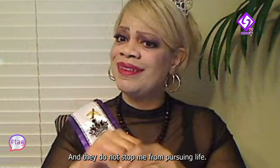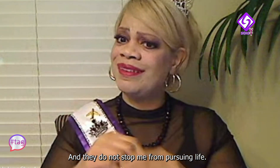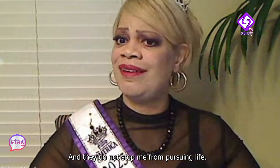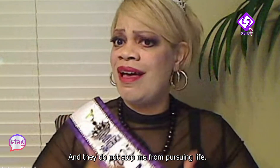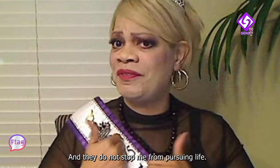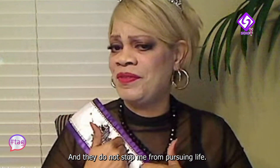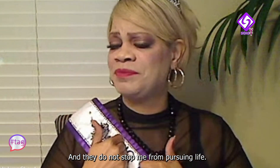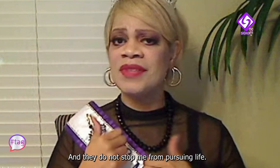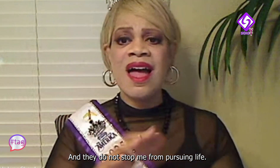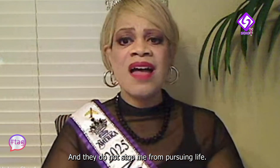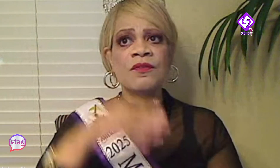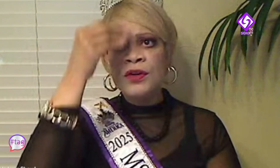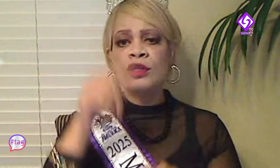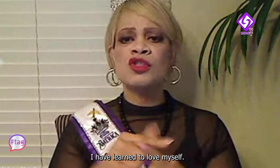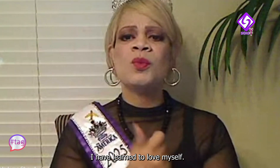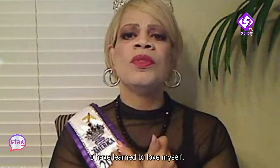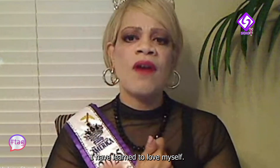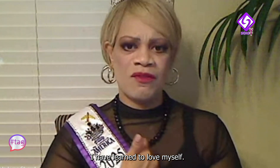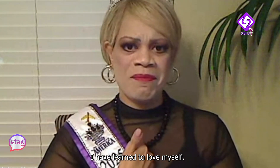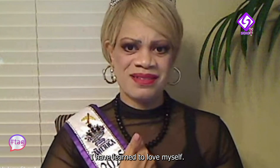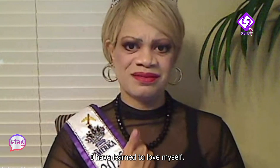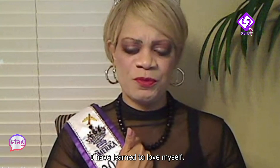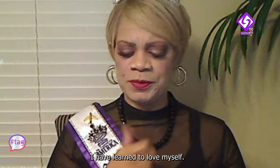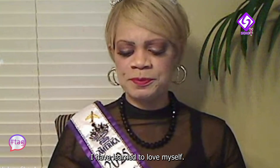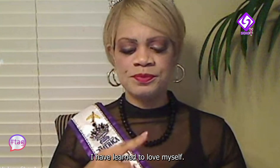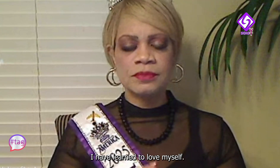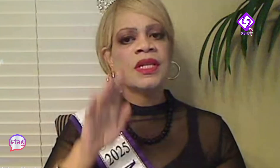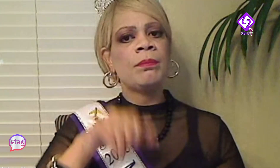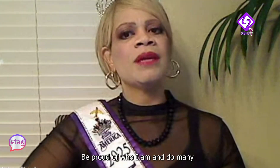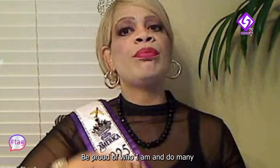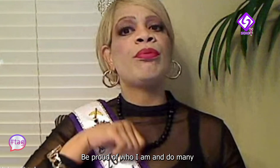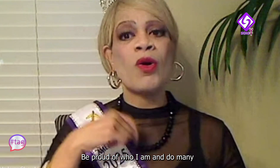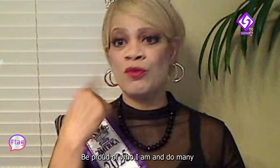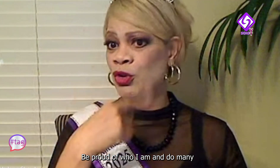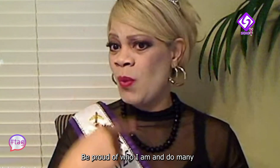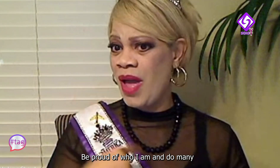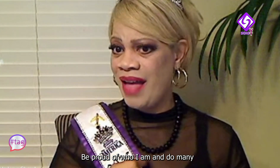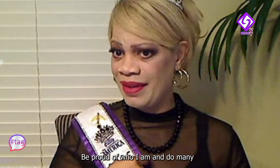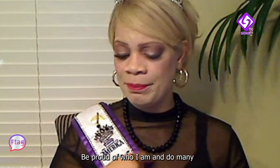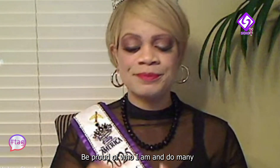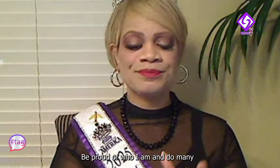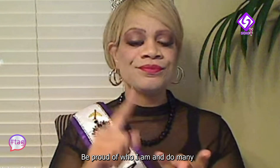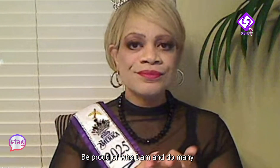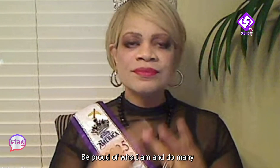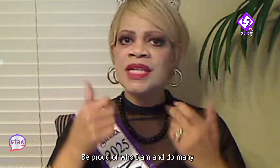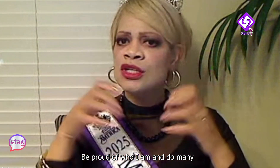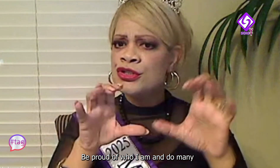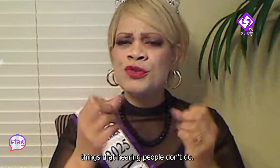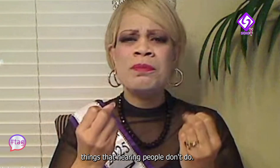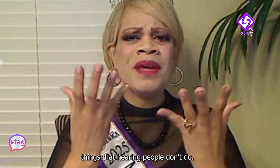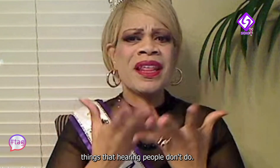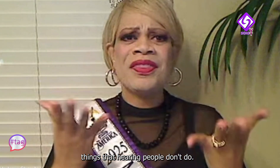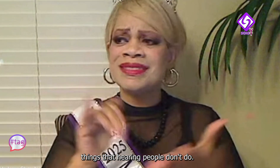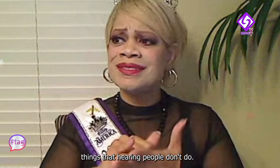stop me from pursuing life. I have learned to love myself, be proud of who I am, and do